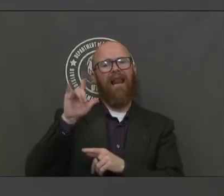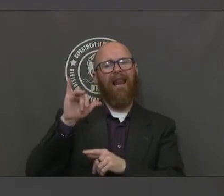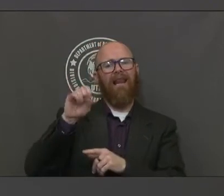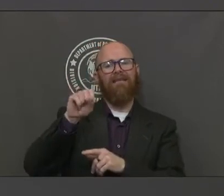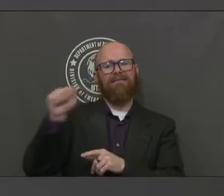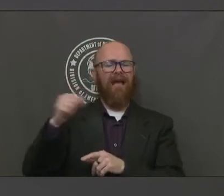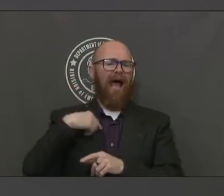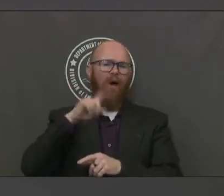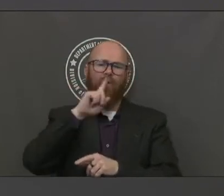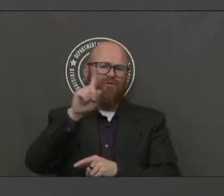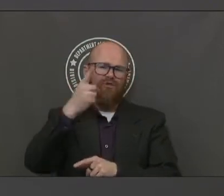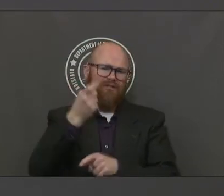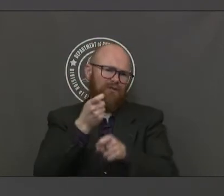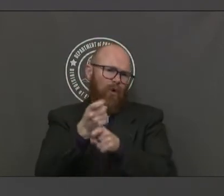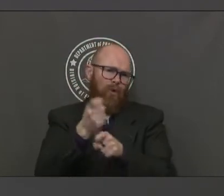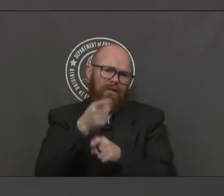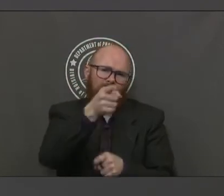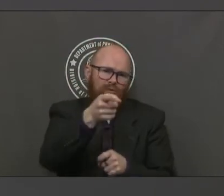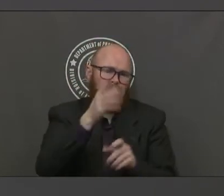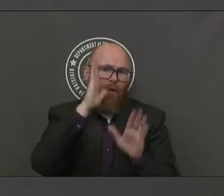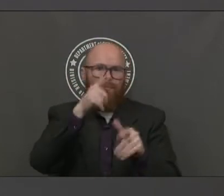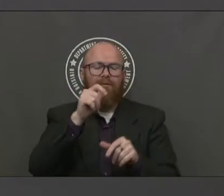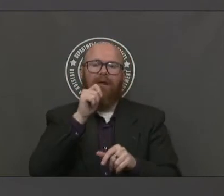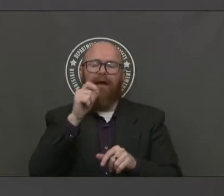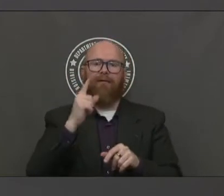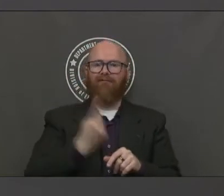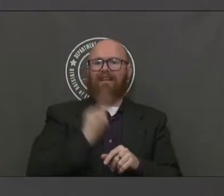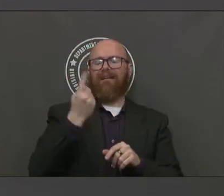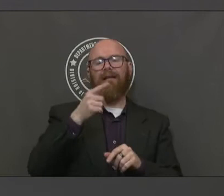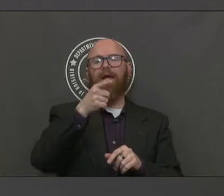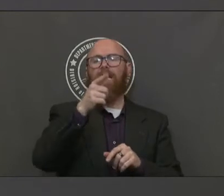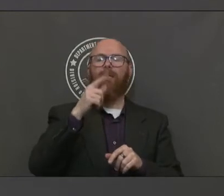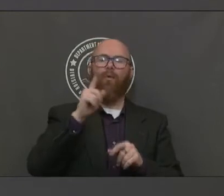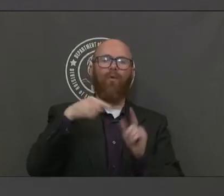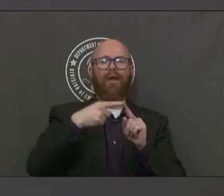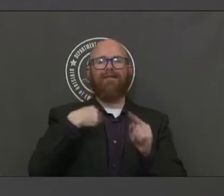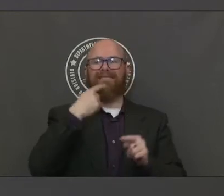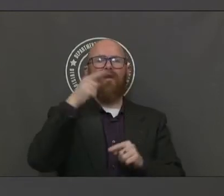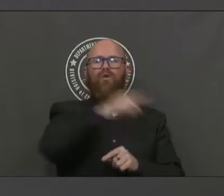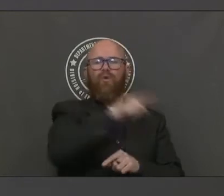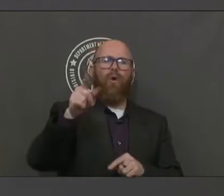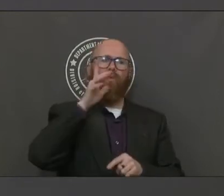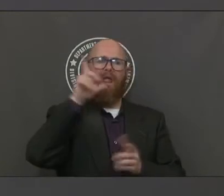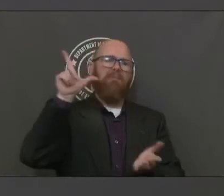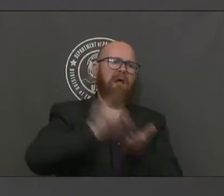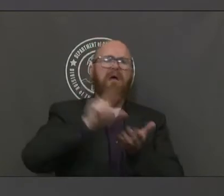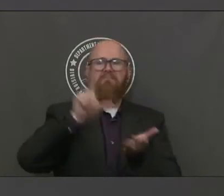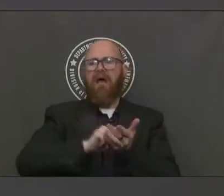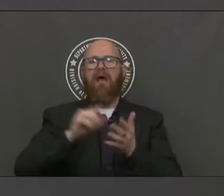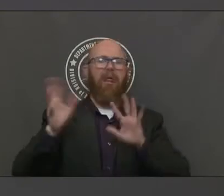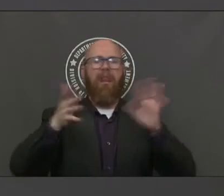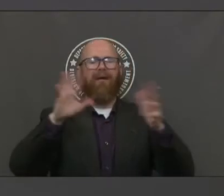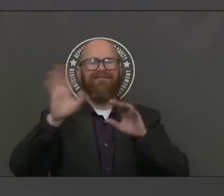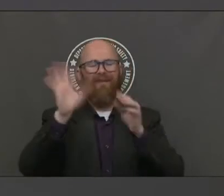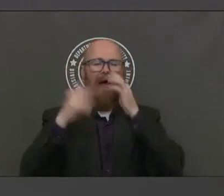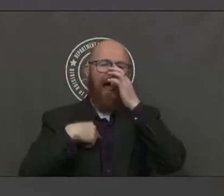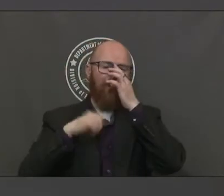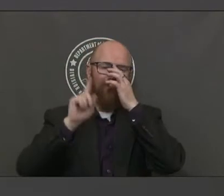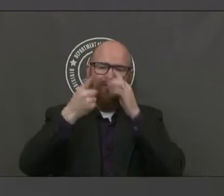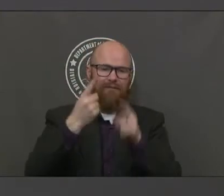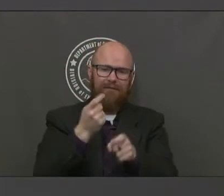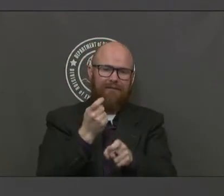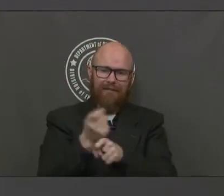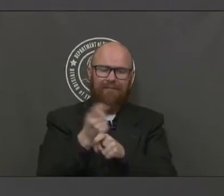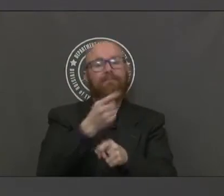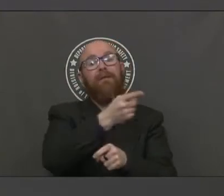the joke it was intended to be when I said you all have space limitations, and you all do the very best